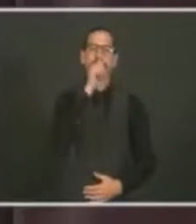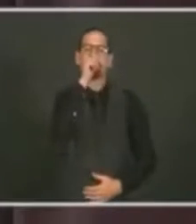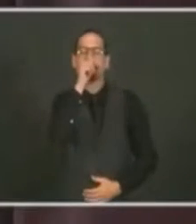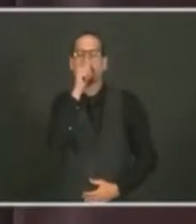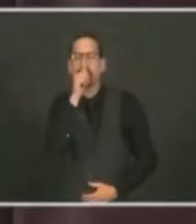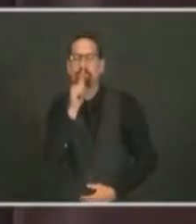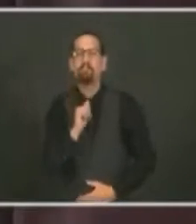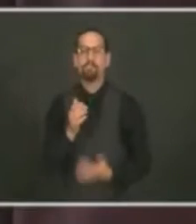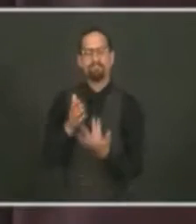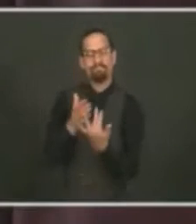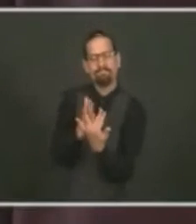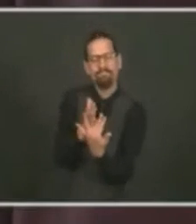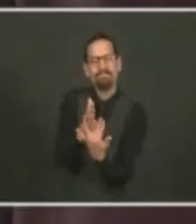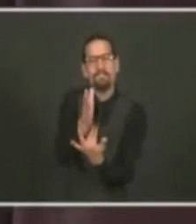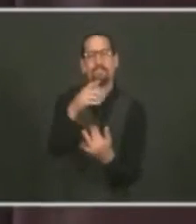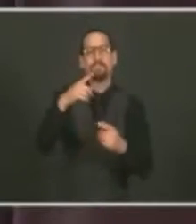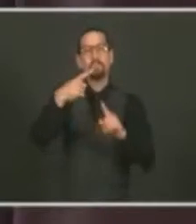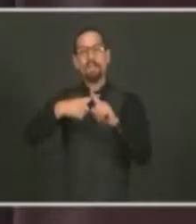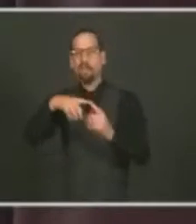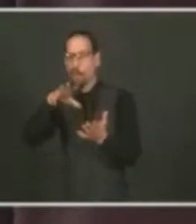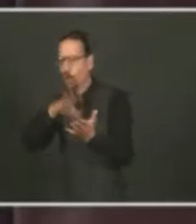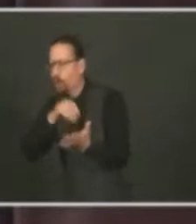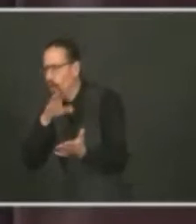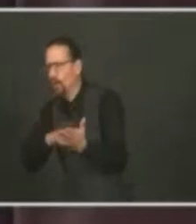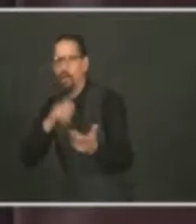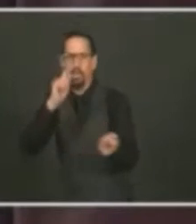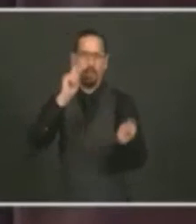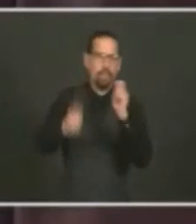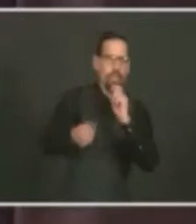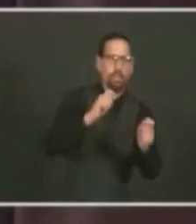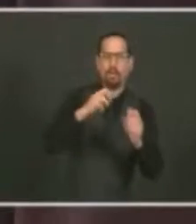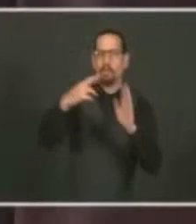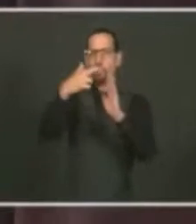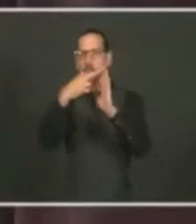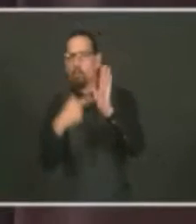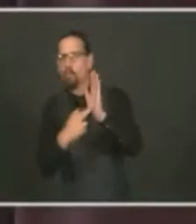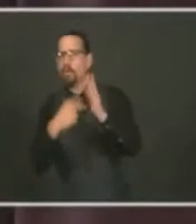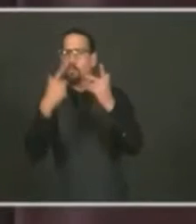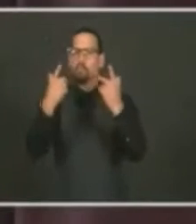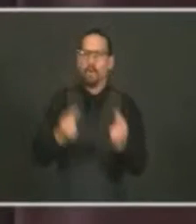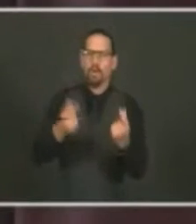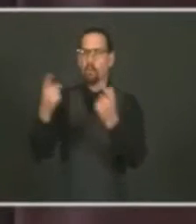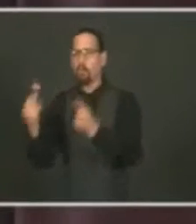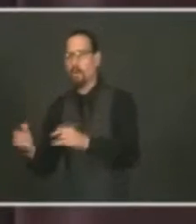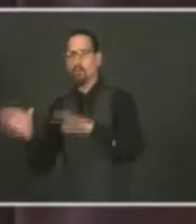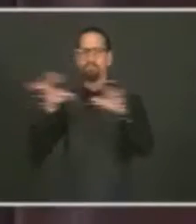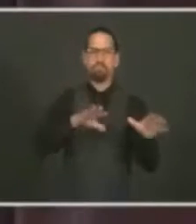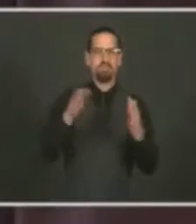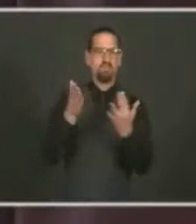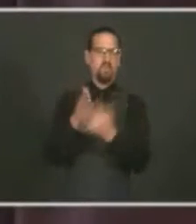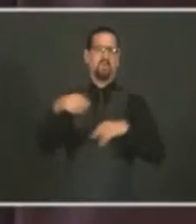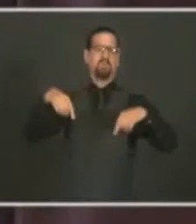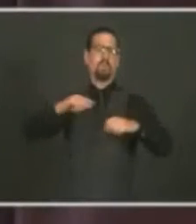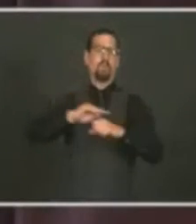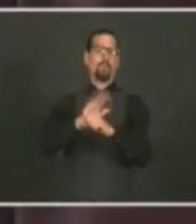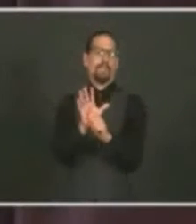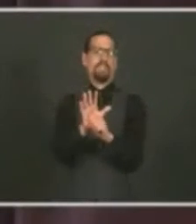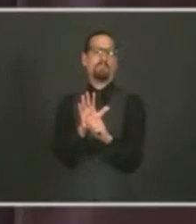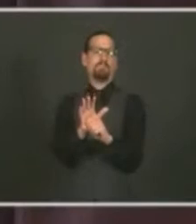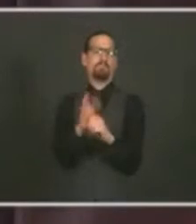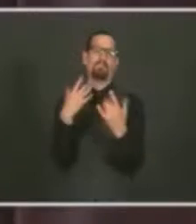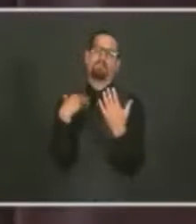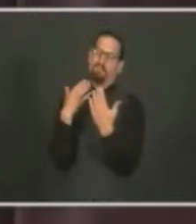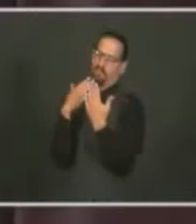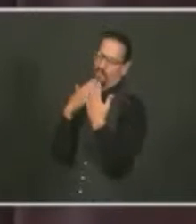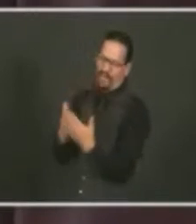to get the kids back to school safely with coronavirus. The biggest area of confusion so far that